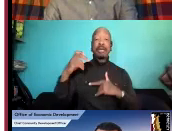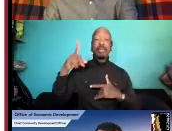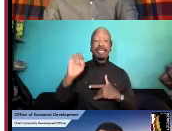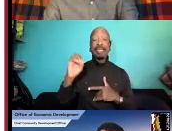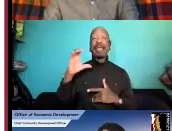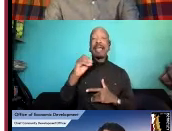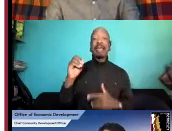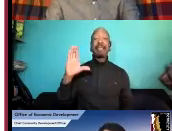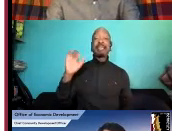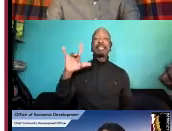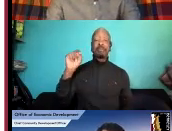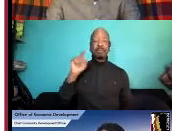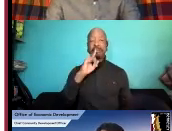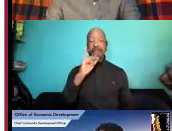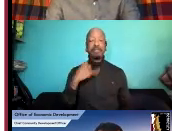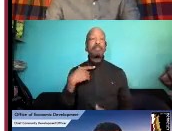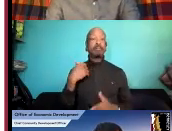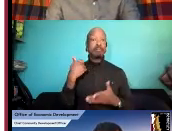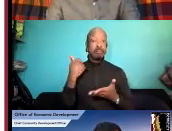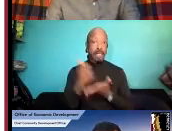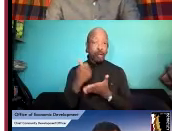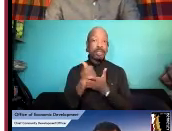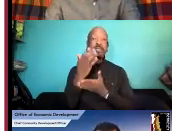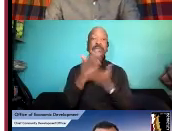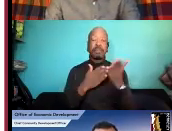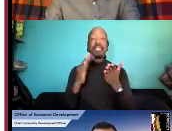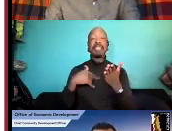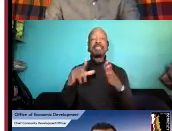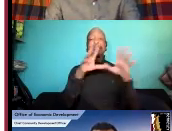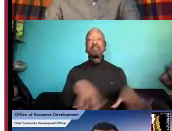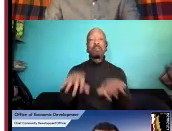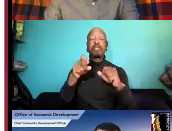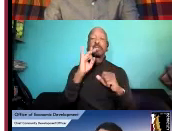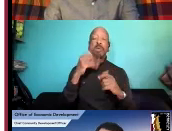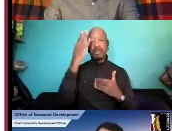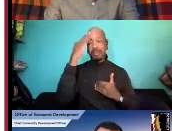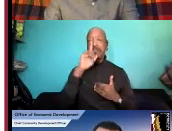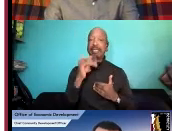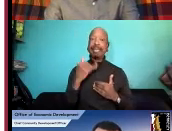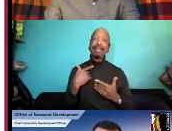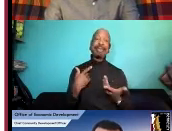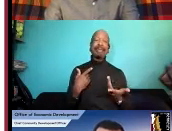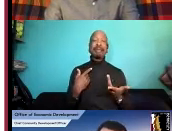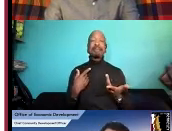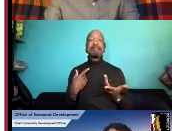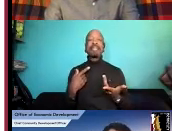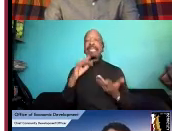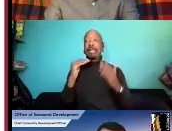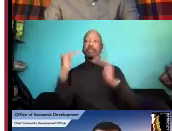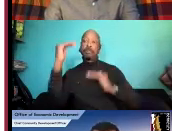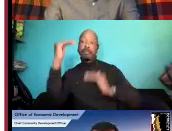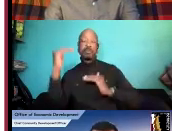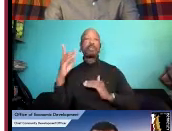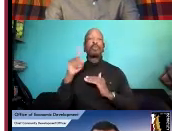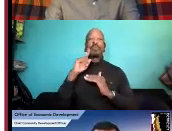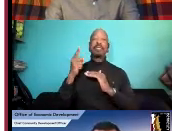these conversions. And so, we know that these cooperatives are at a disadvantage to conventional hierarchical business ownership